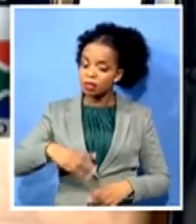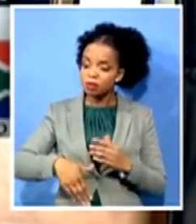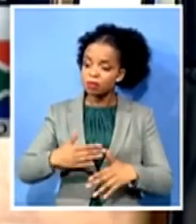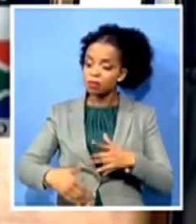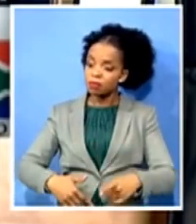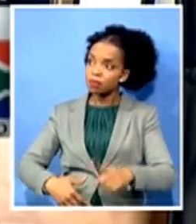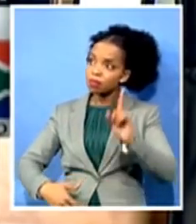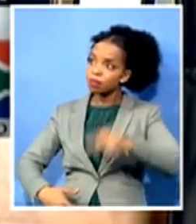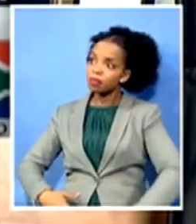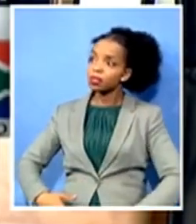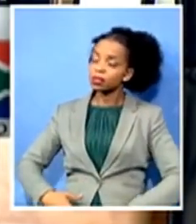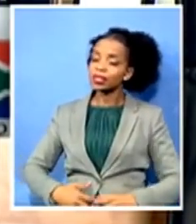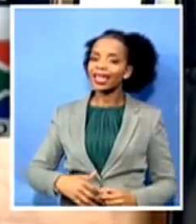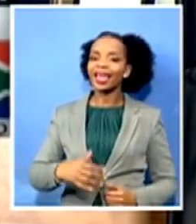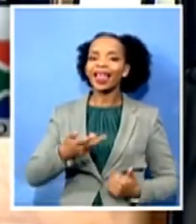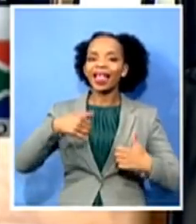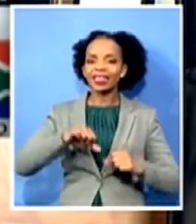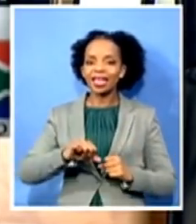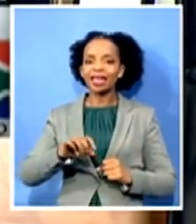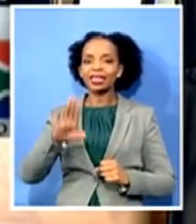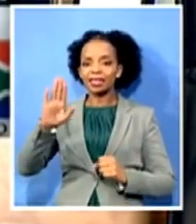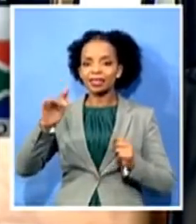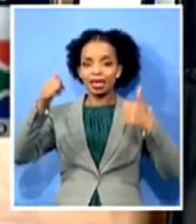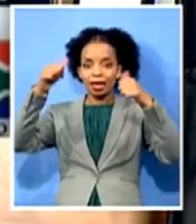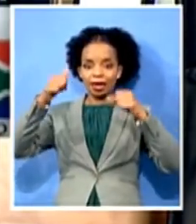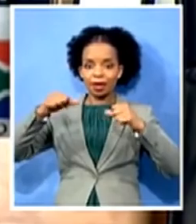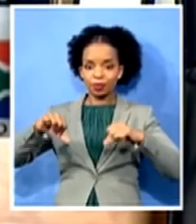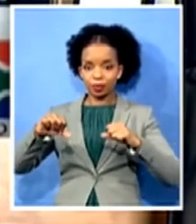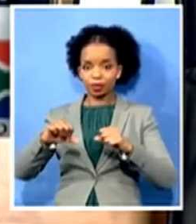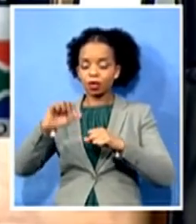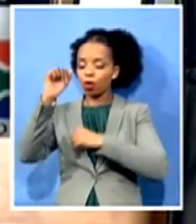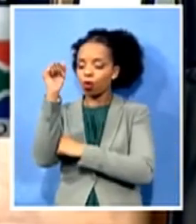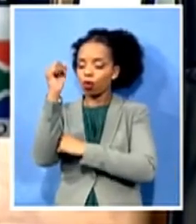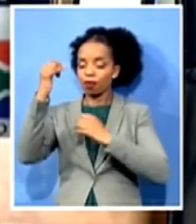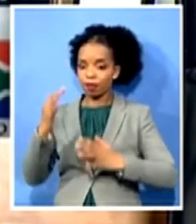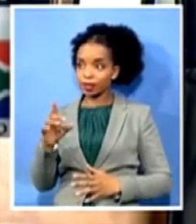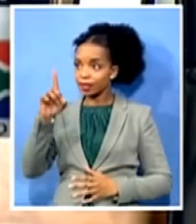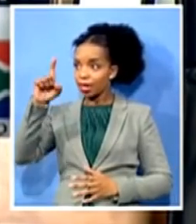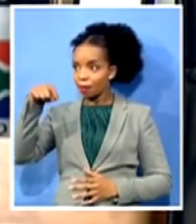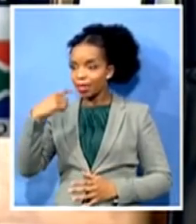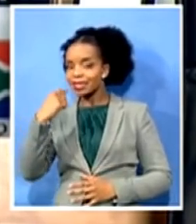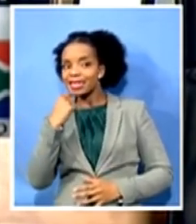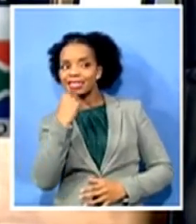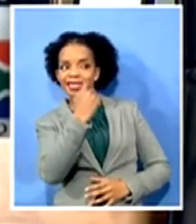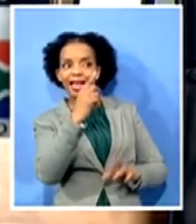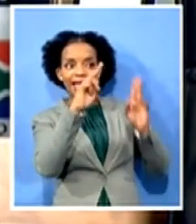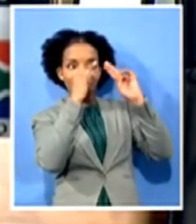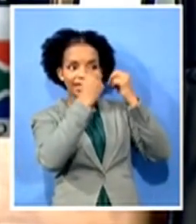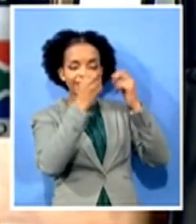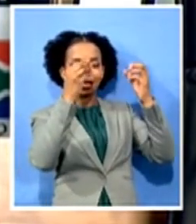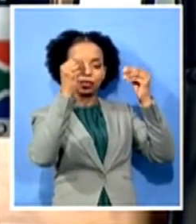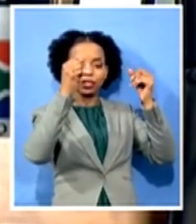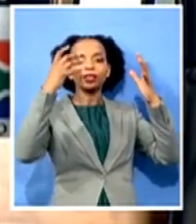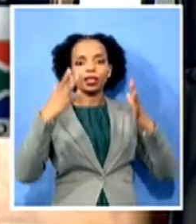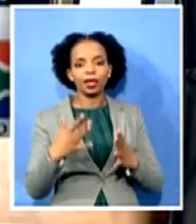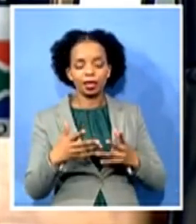accounting officer to National Treasury, Provincial Treasury if we are in the province, and the Office